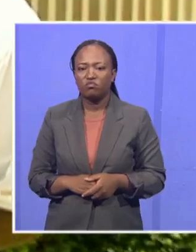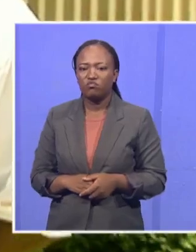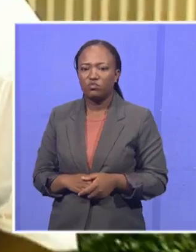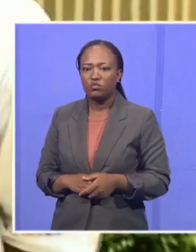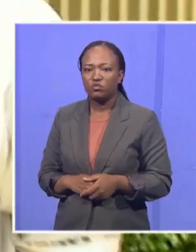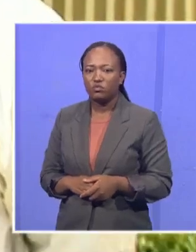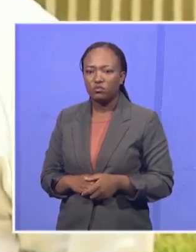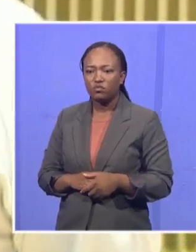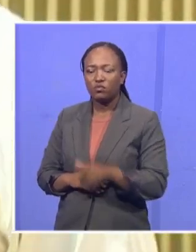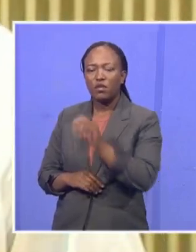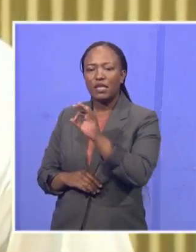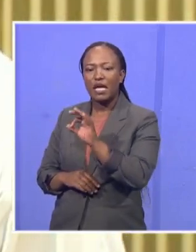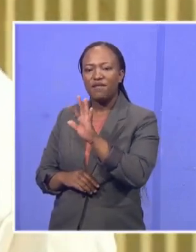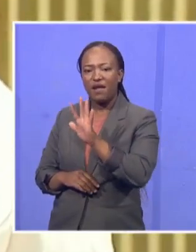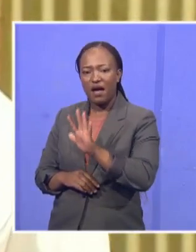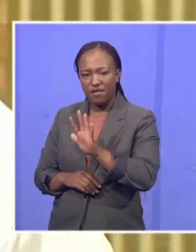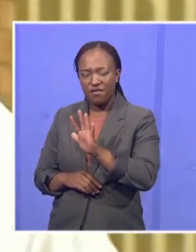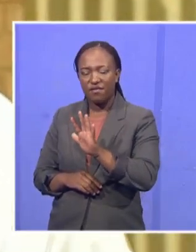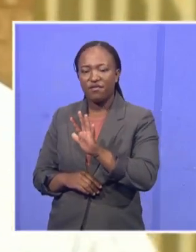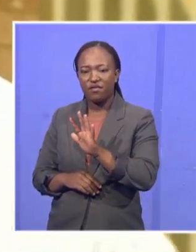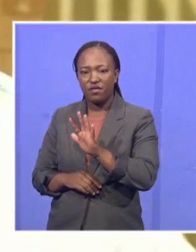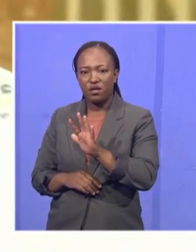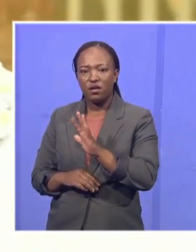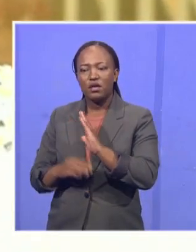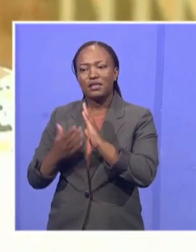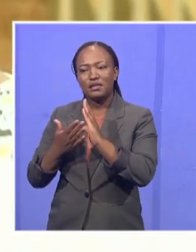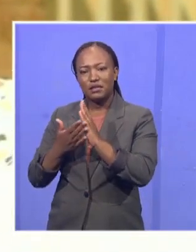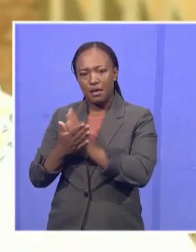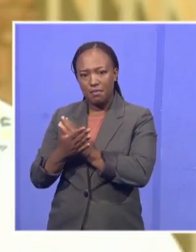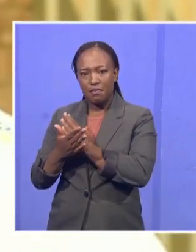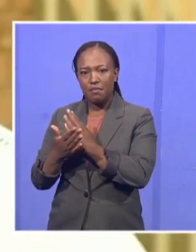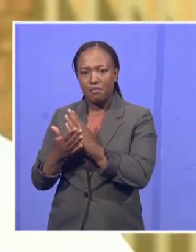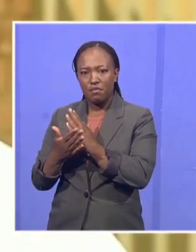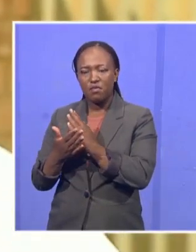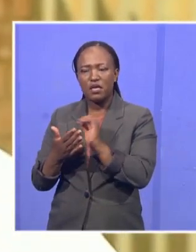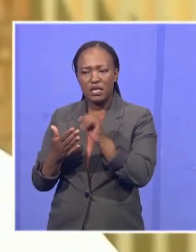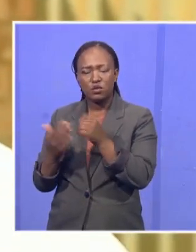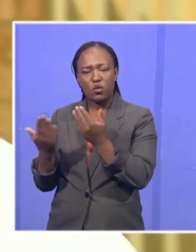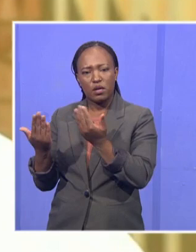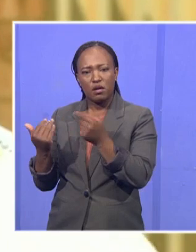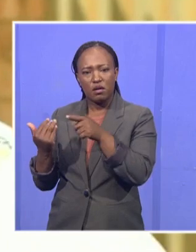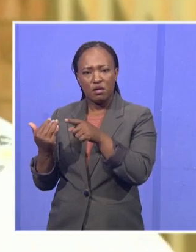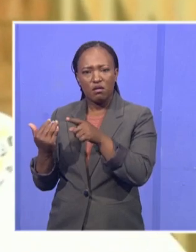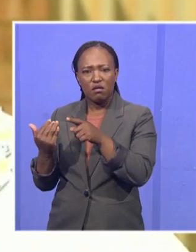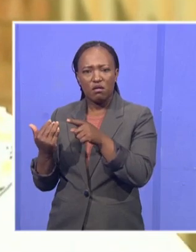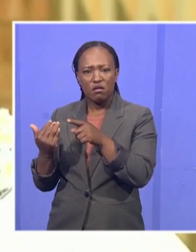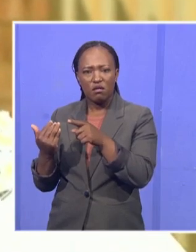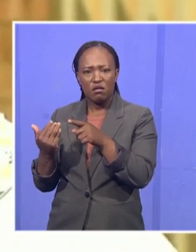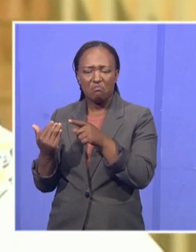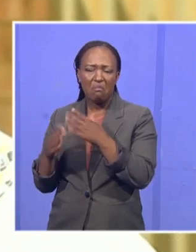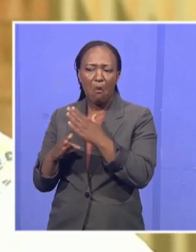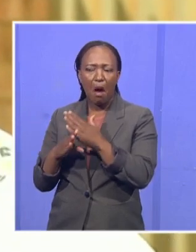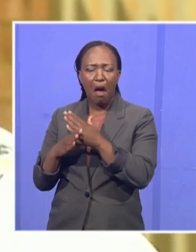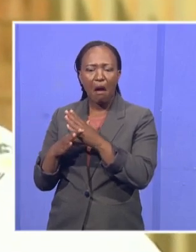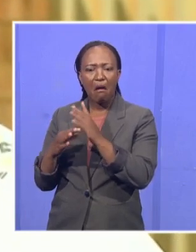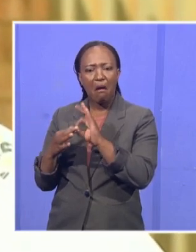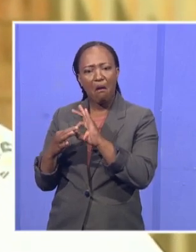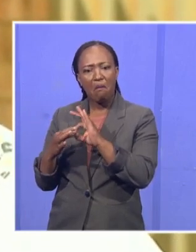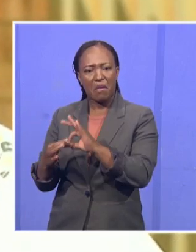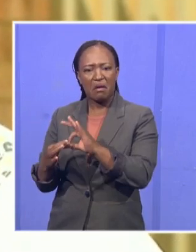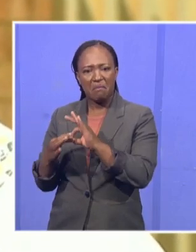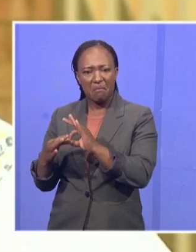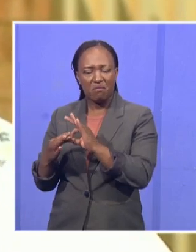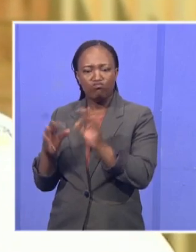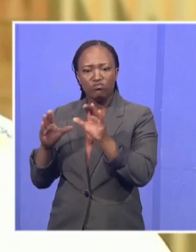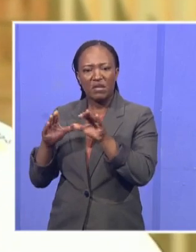about 35. Some of them, I'm sorry to say it was expected because they were not very cooperative in terms of class